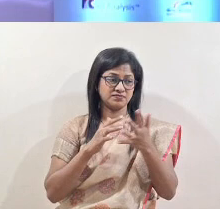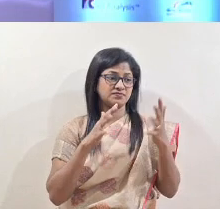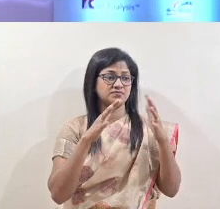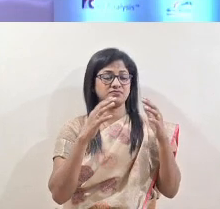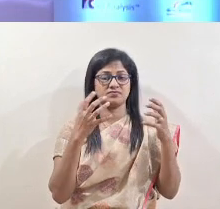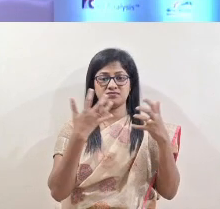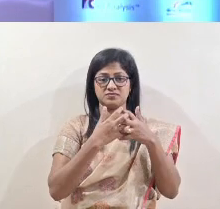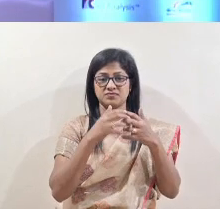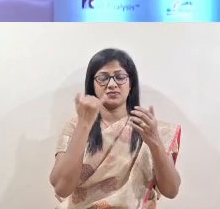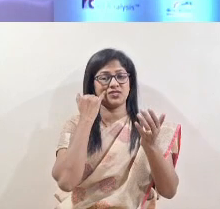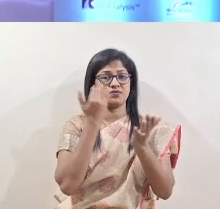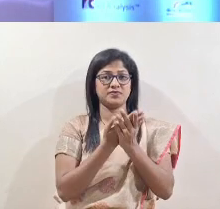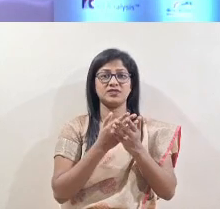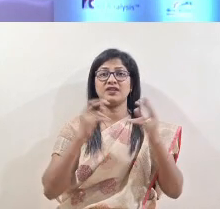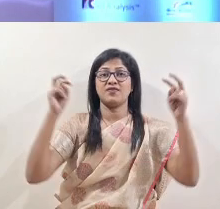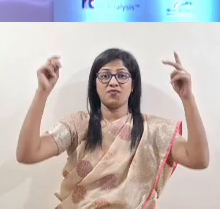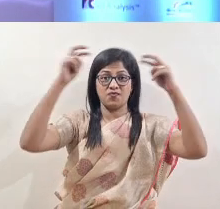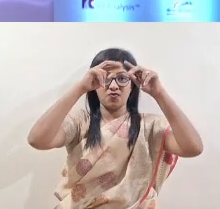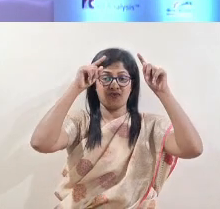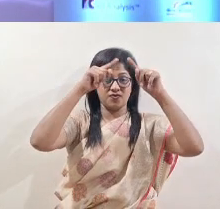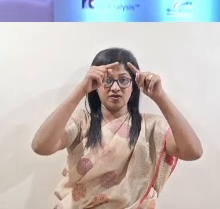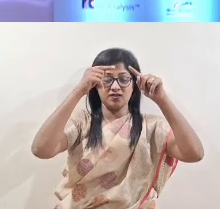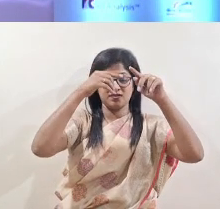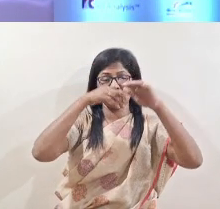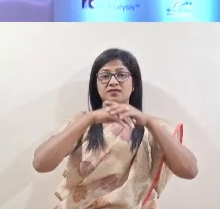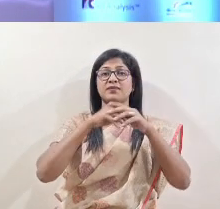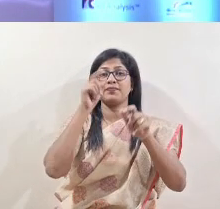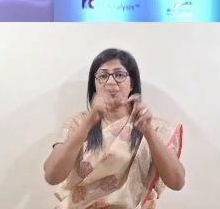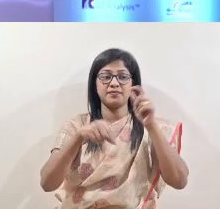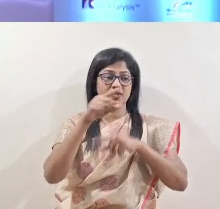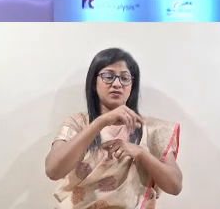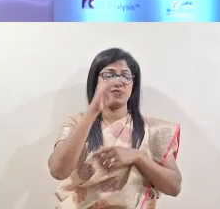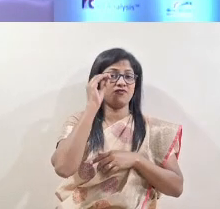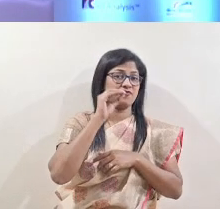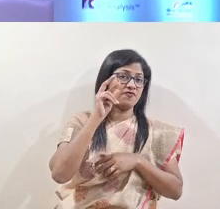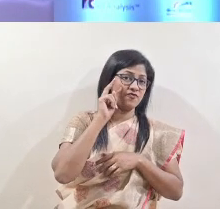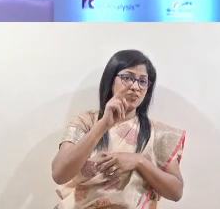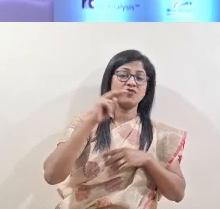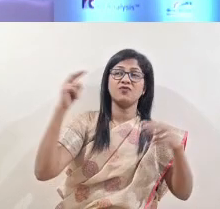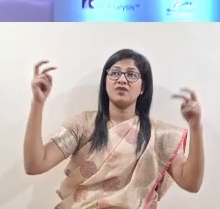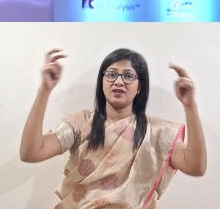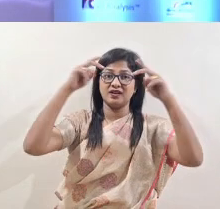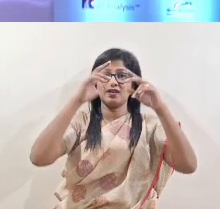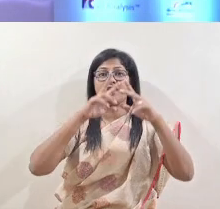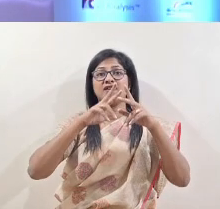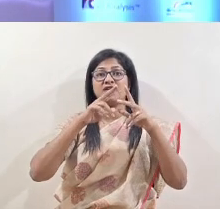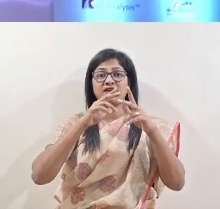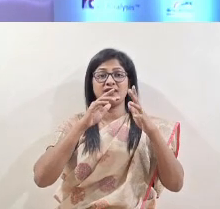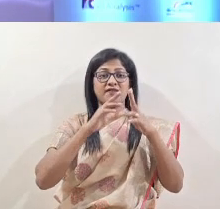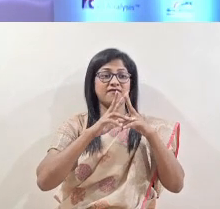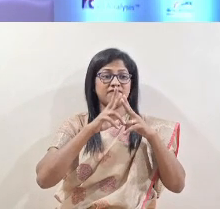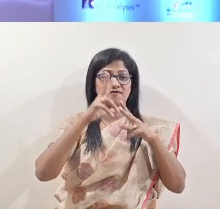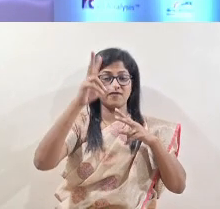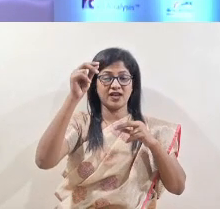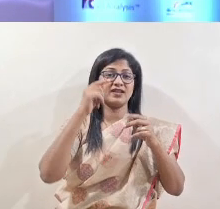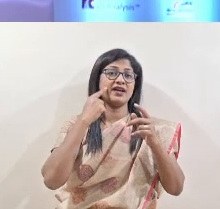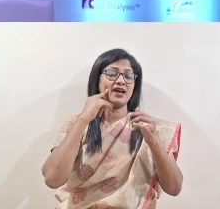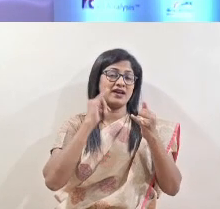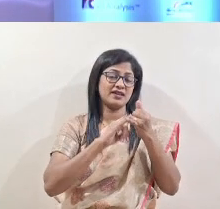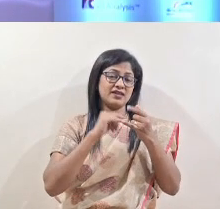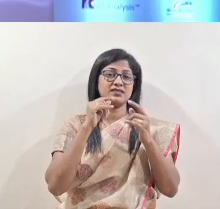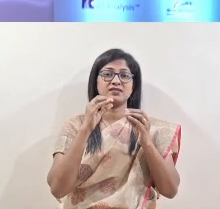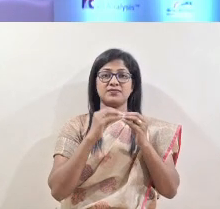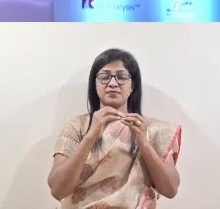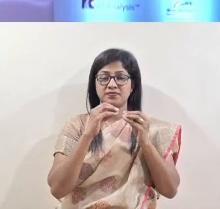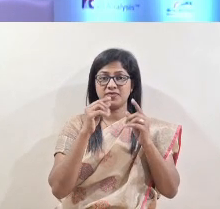are also given. At footover bridge, the pedestrian were of the opinion that the location of footover bridge was far from the ISBT exit